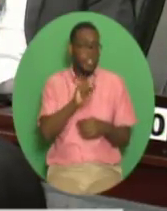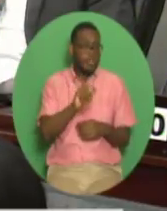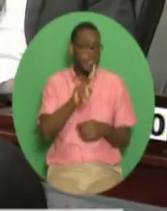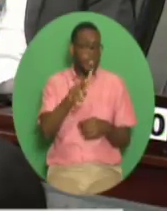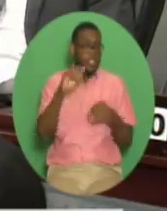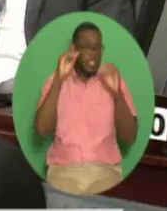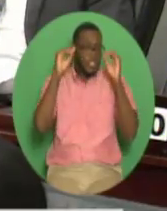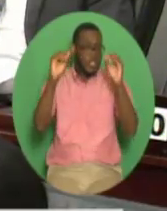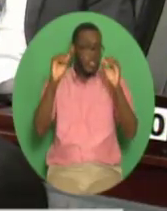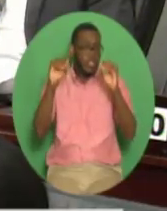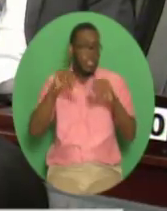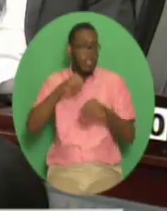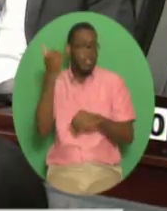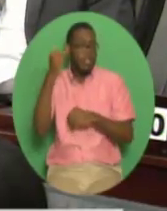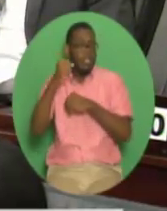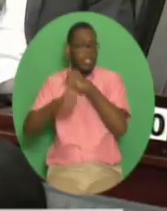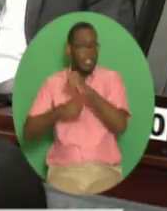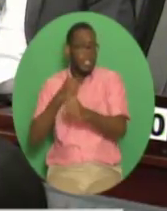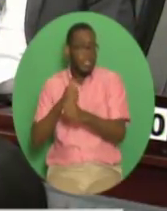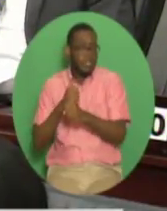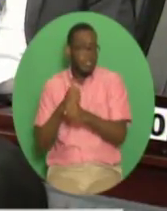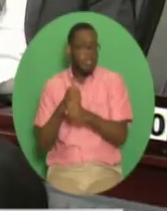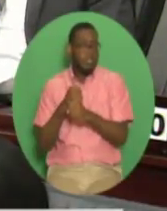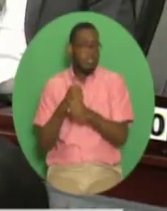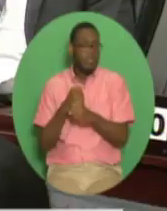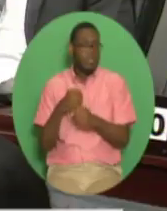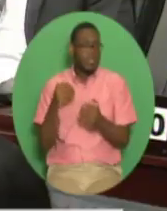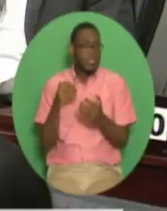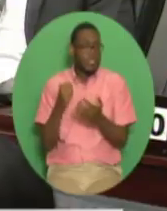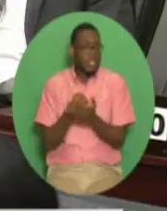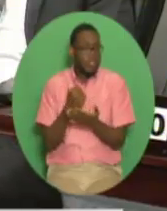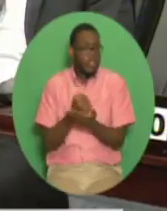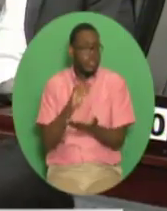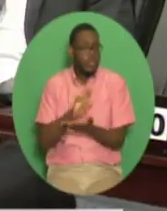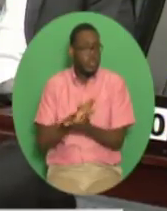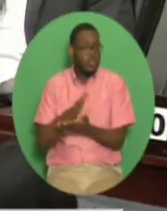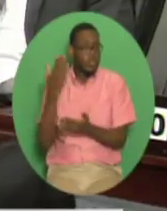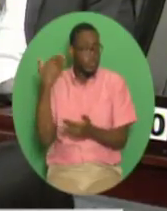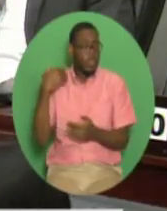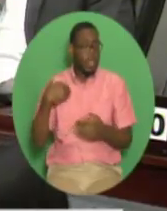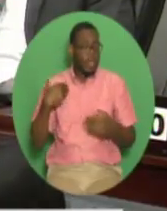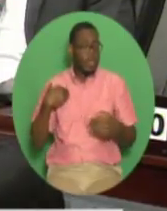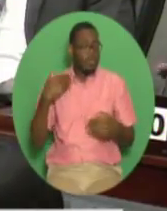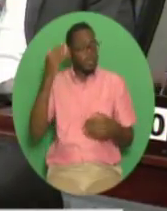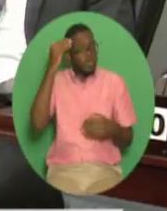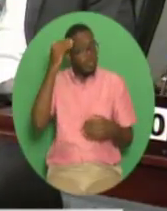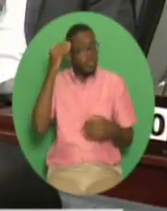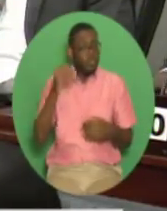for 10 years at a secondary school. All right.